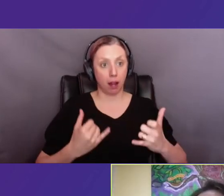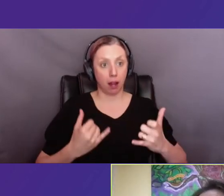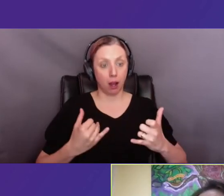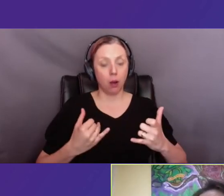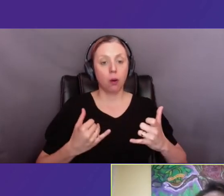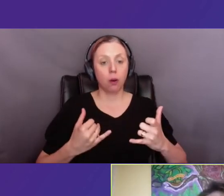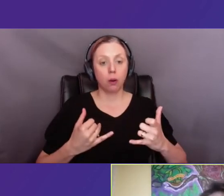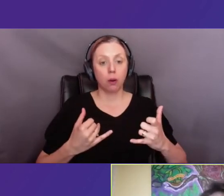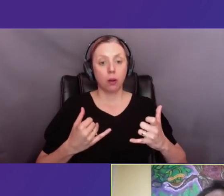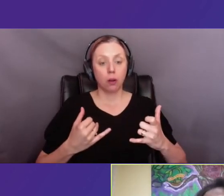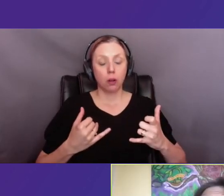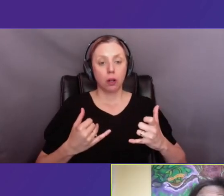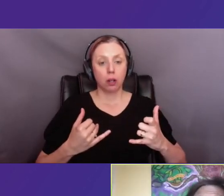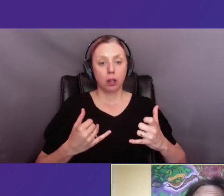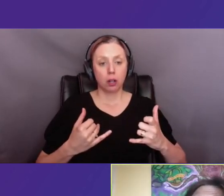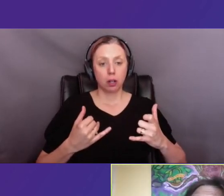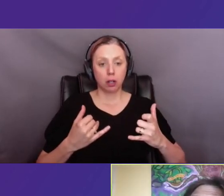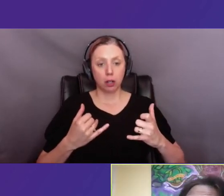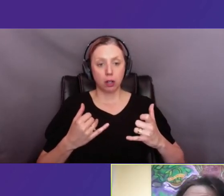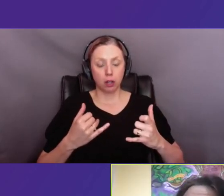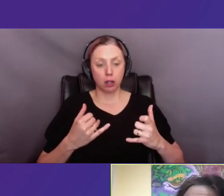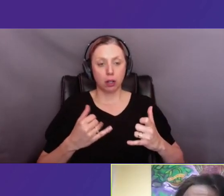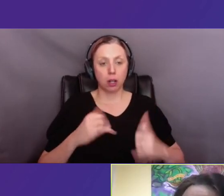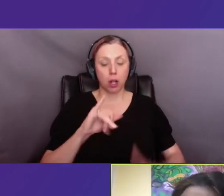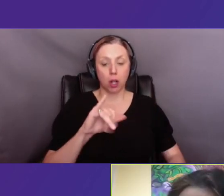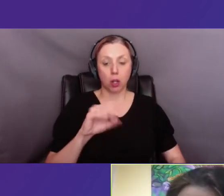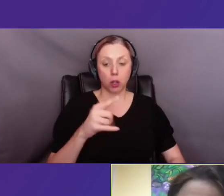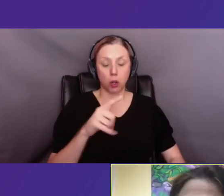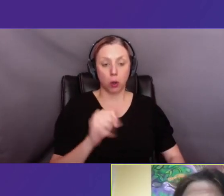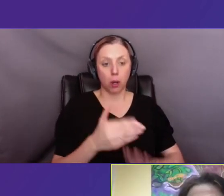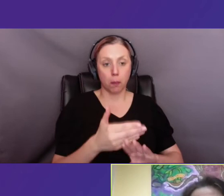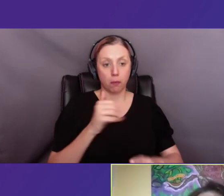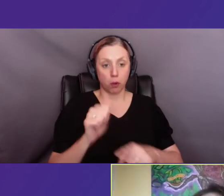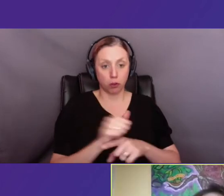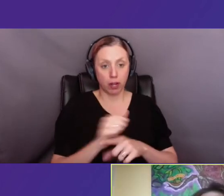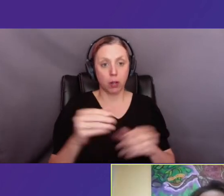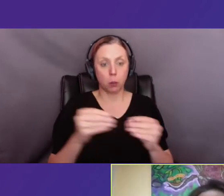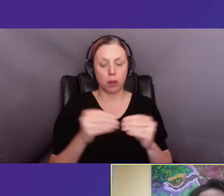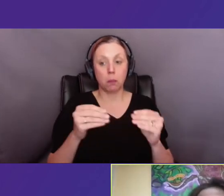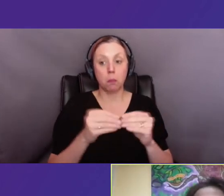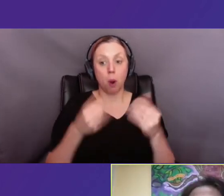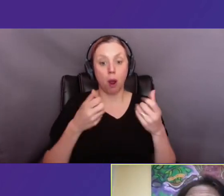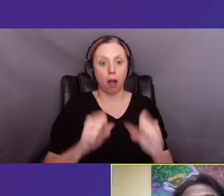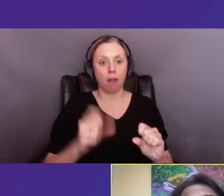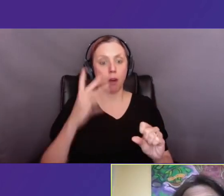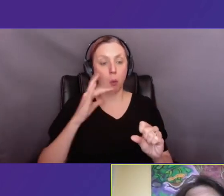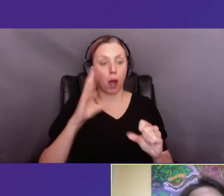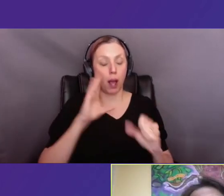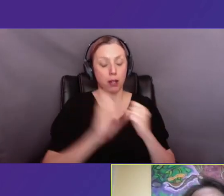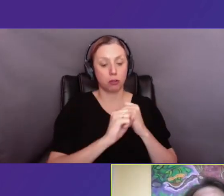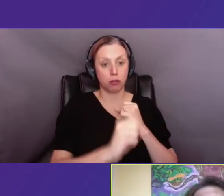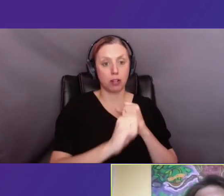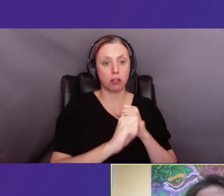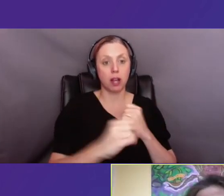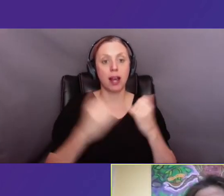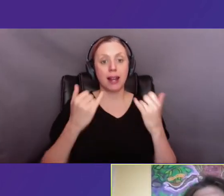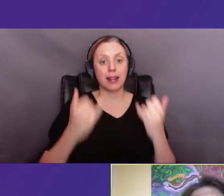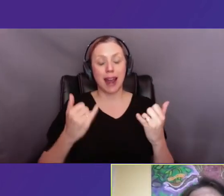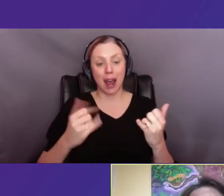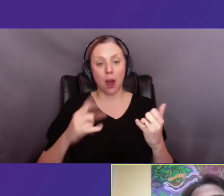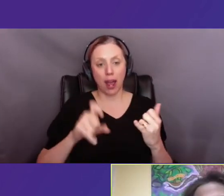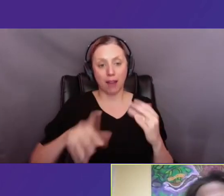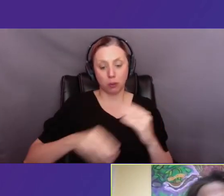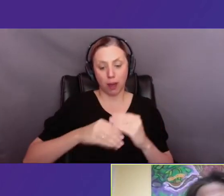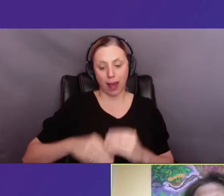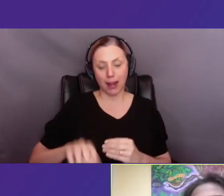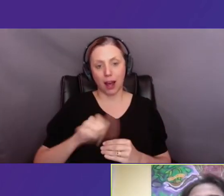had to do yoga before I trained, even with more determination. So I was stretched. Now I have to do some other things. I have to do